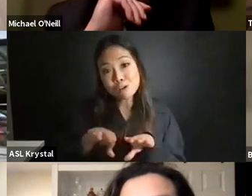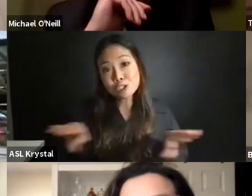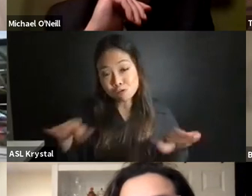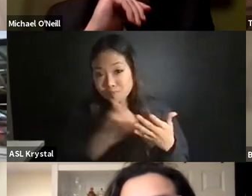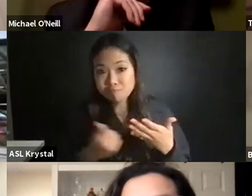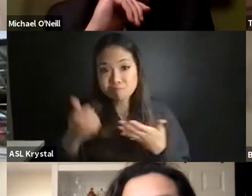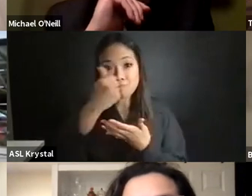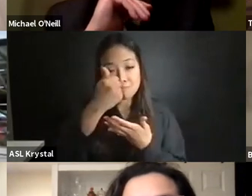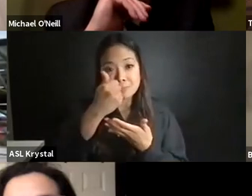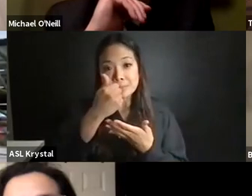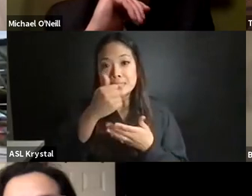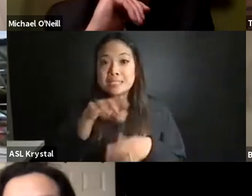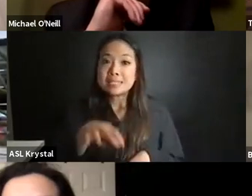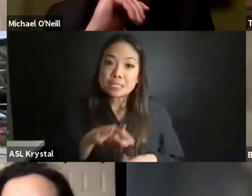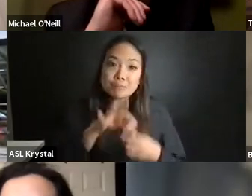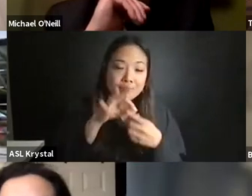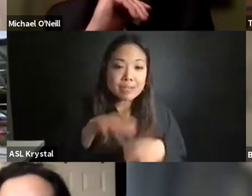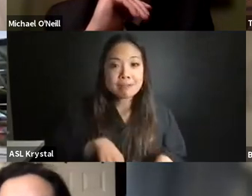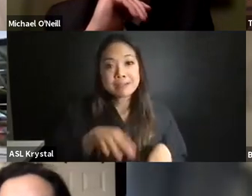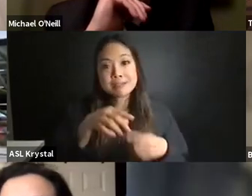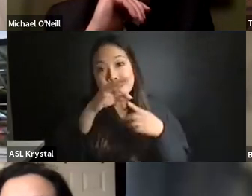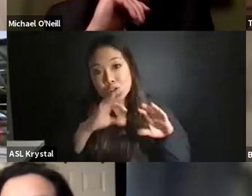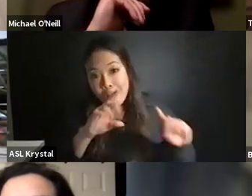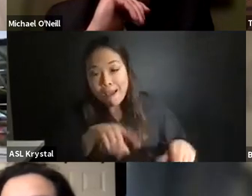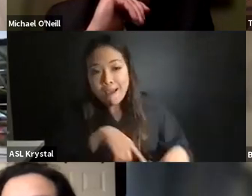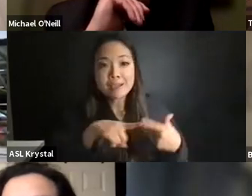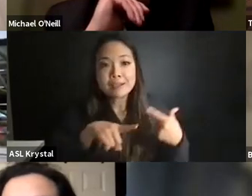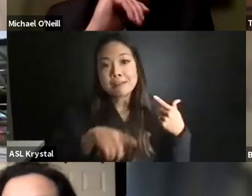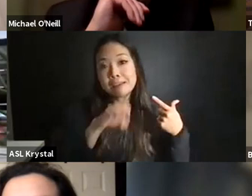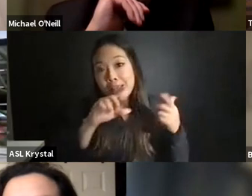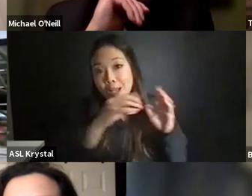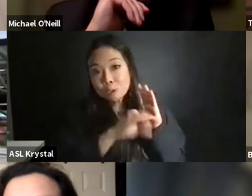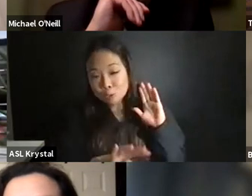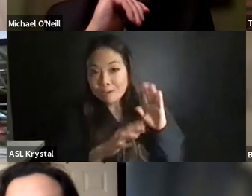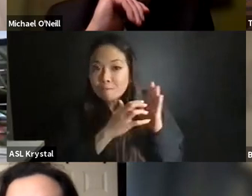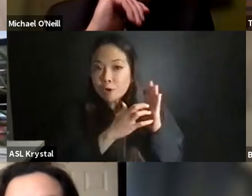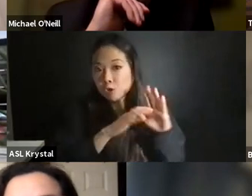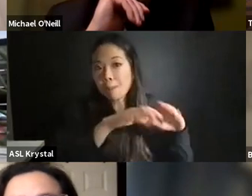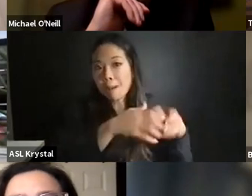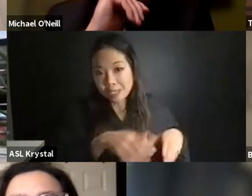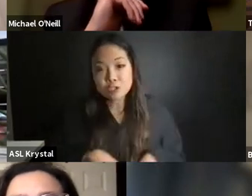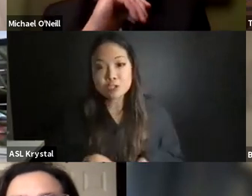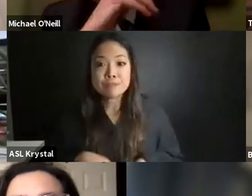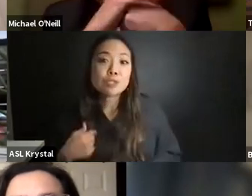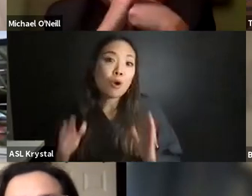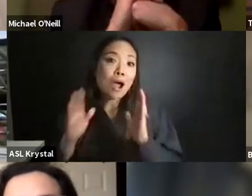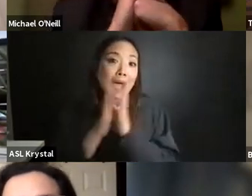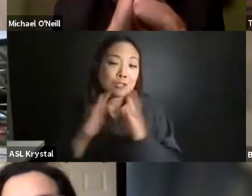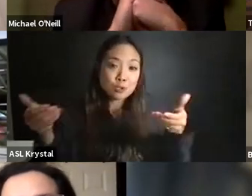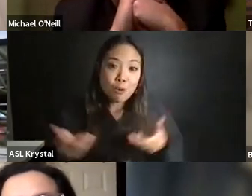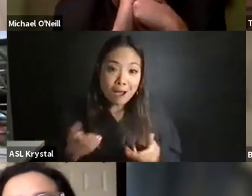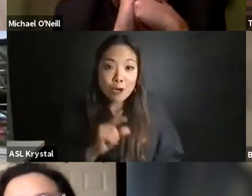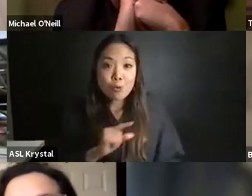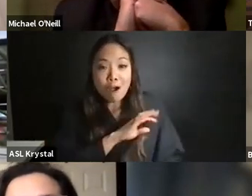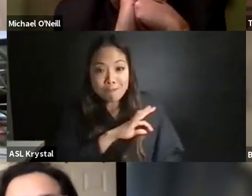vulnerable populations in our school to that end we're asking for the hiring of qualified staff in a timely manner who will uphold our school's